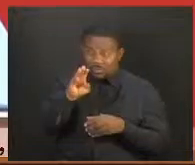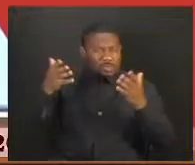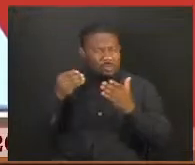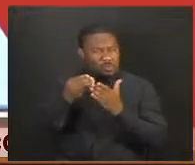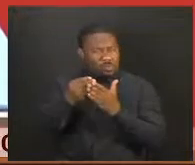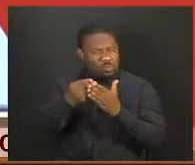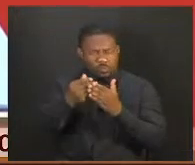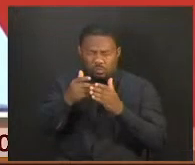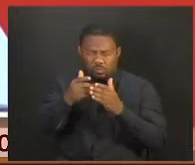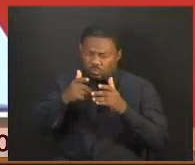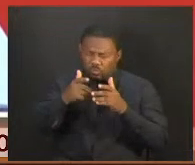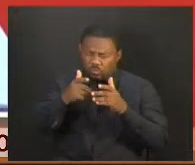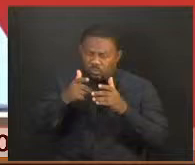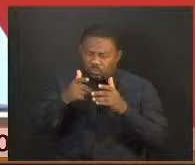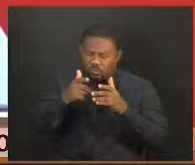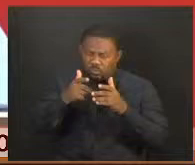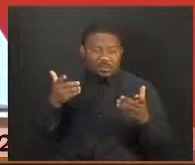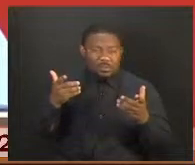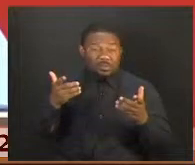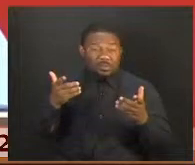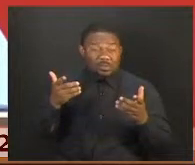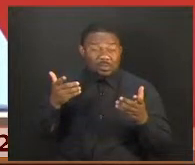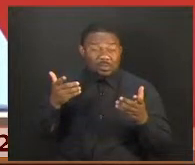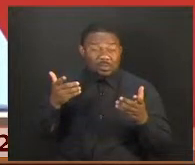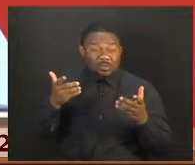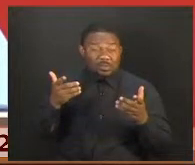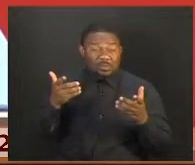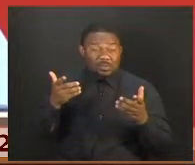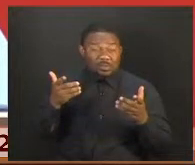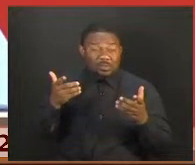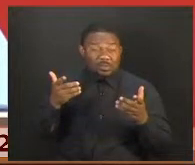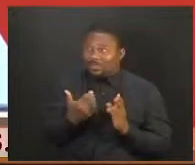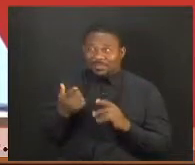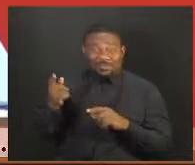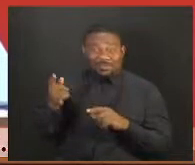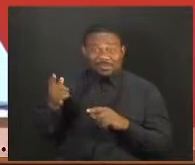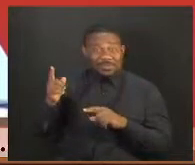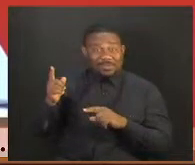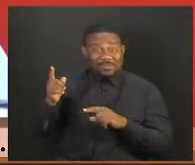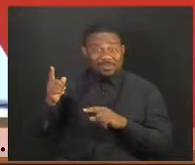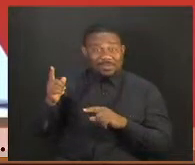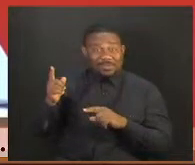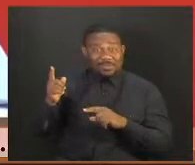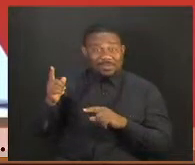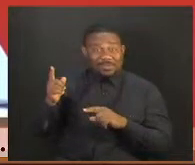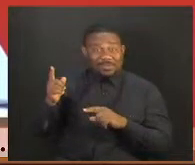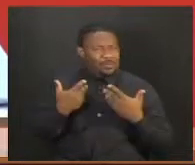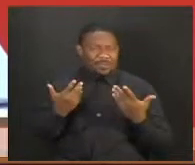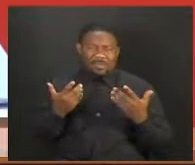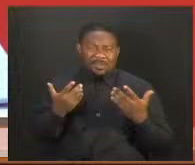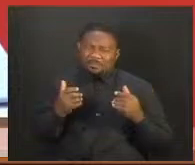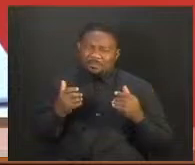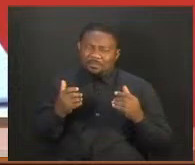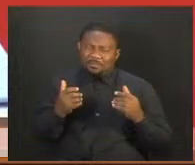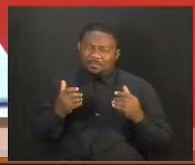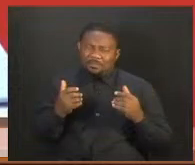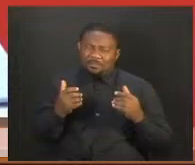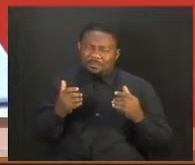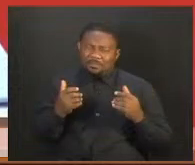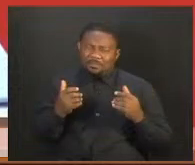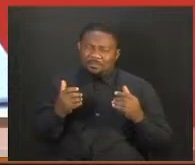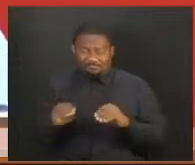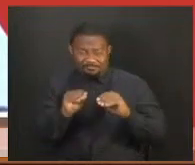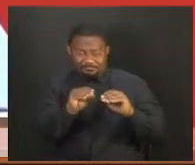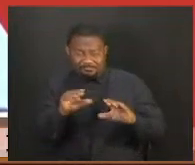sum, which our budget has not been able to take. So we have a lot to unload into